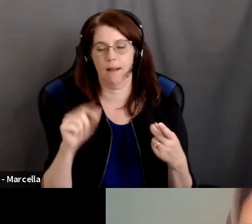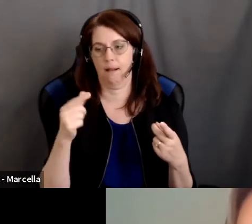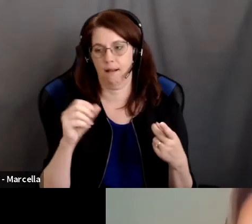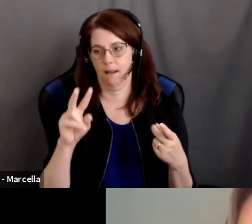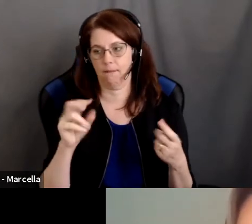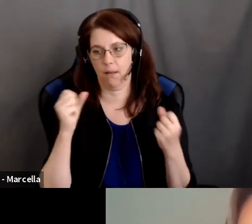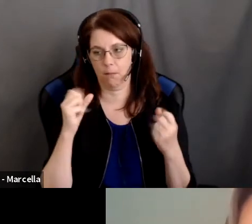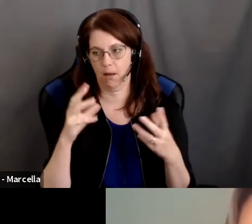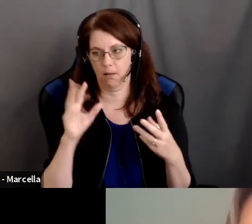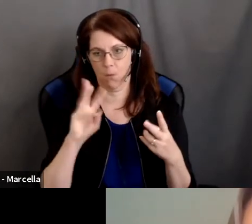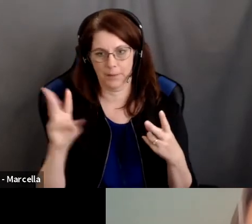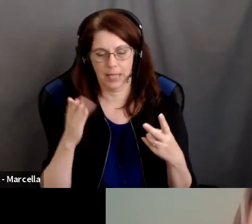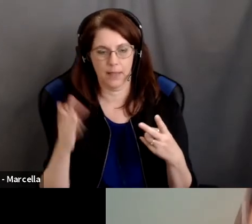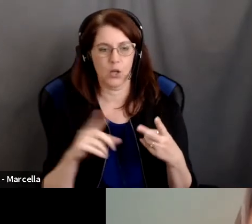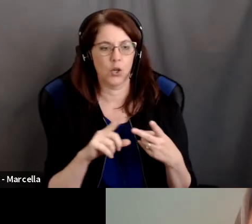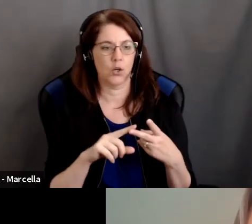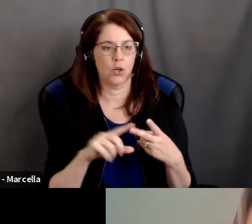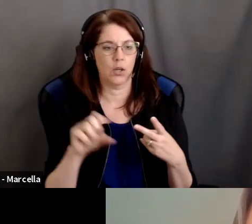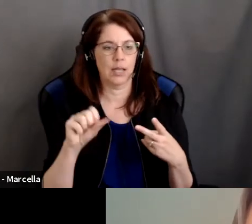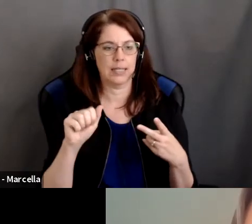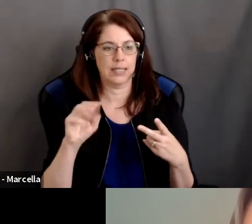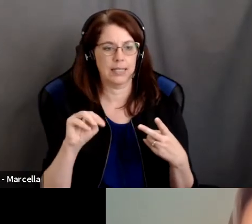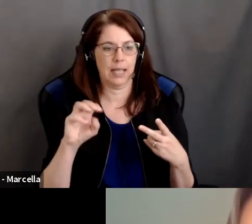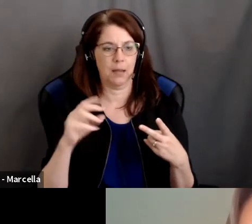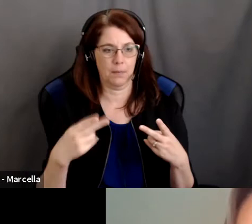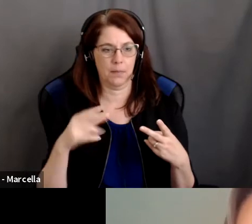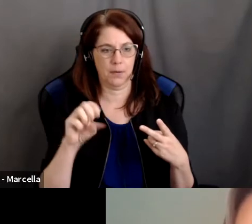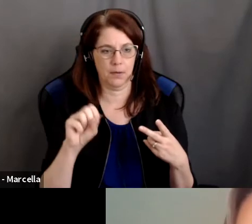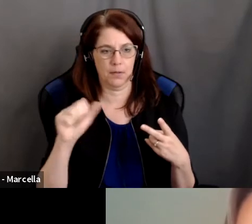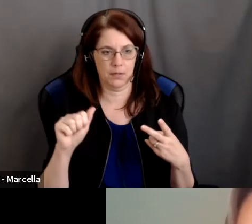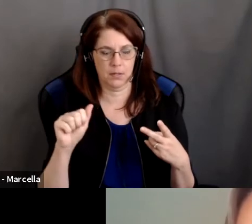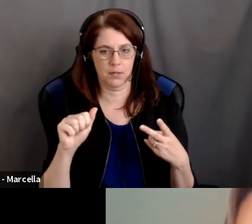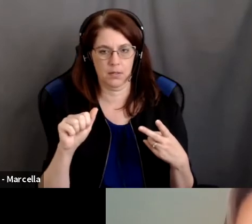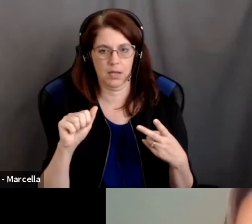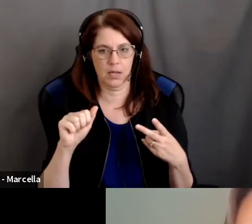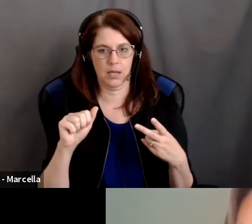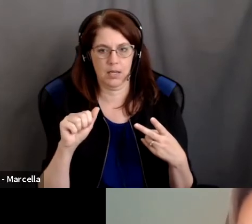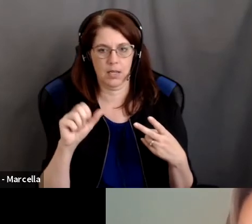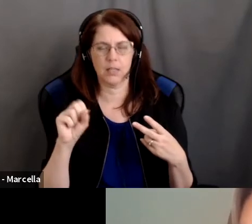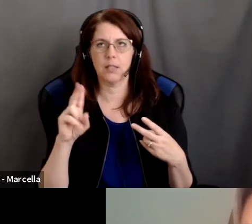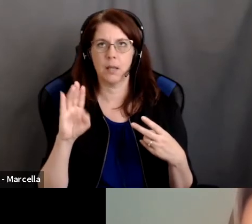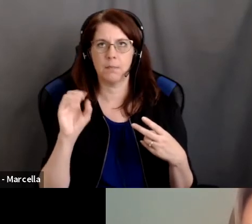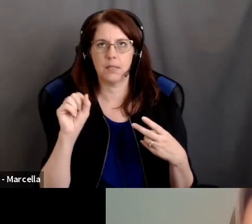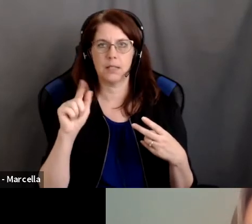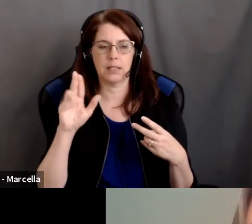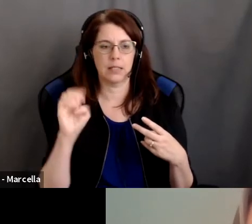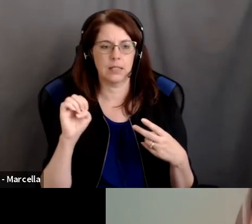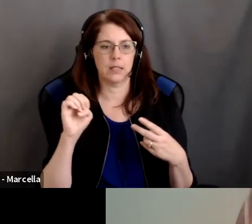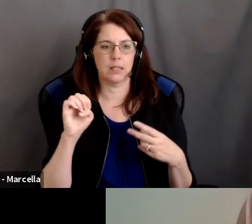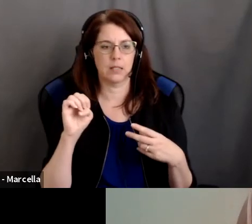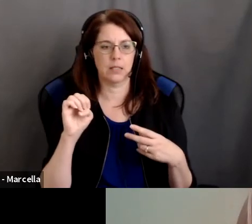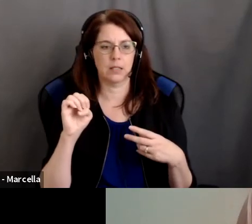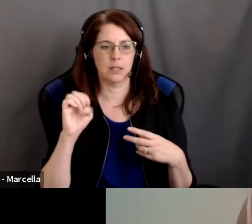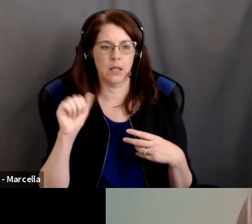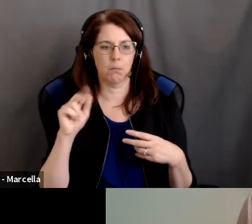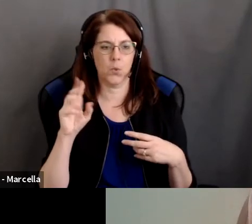tons of websites there, great stuff. SAMHSA, substance abuse and mental health. And I've forgotten the